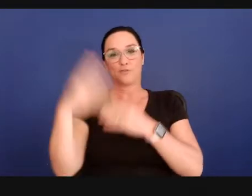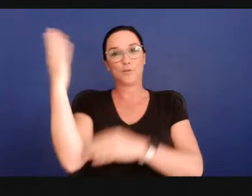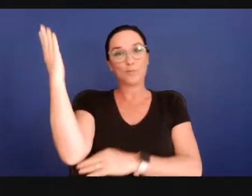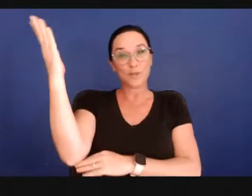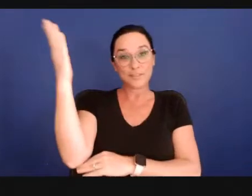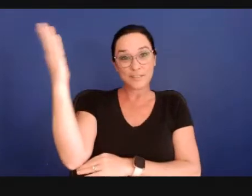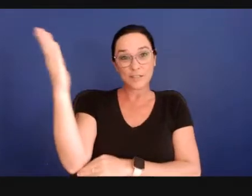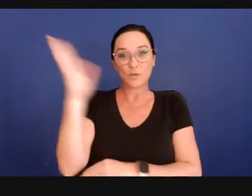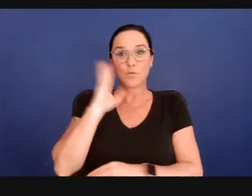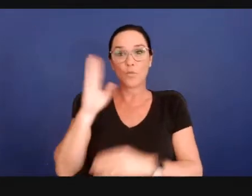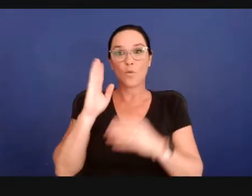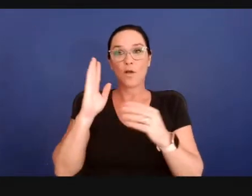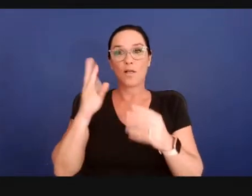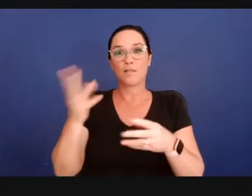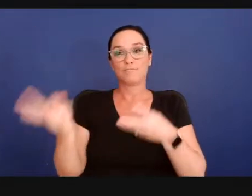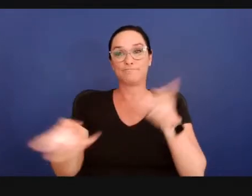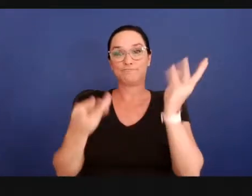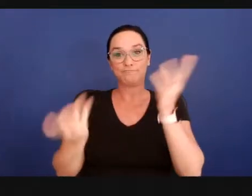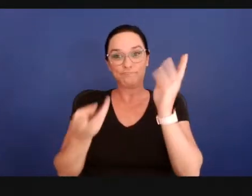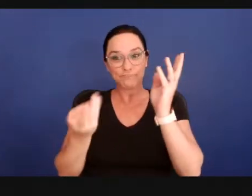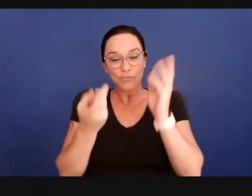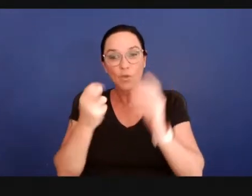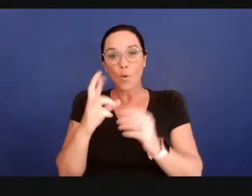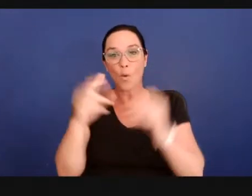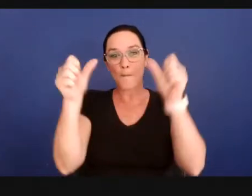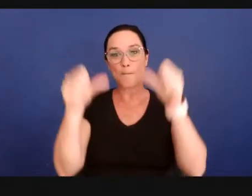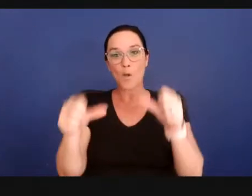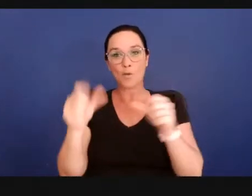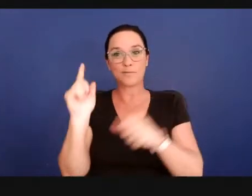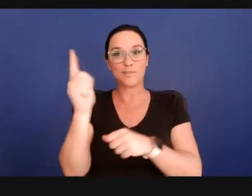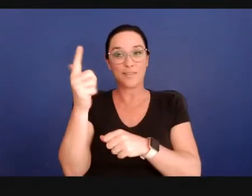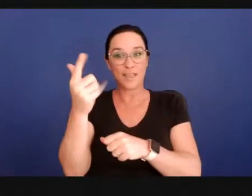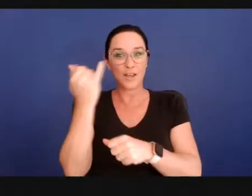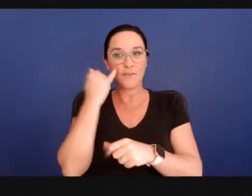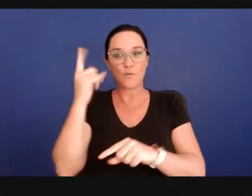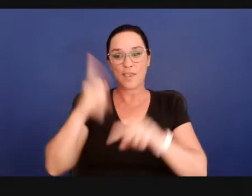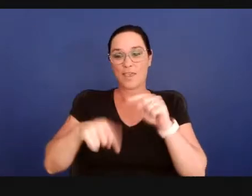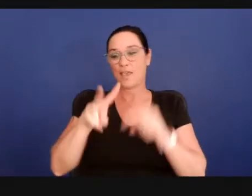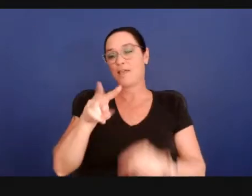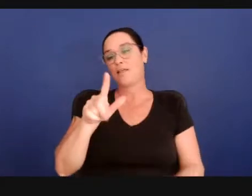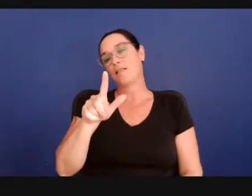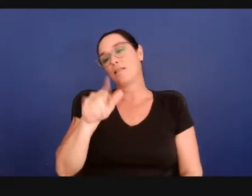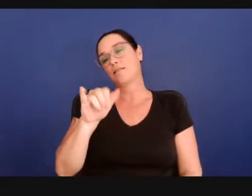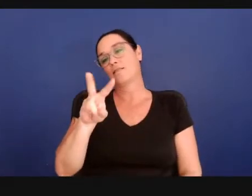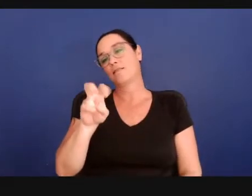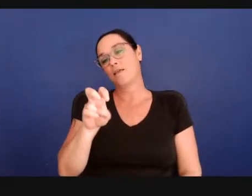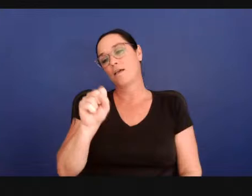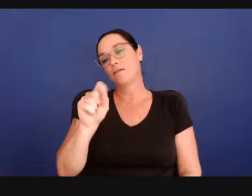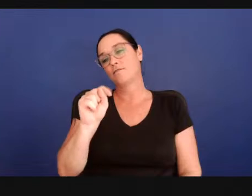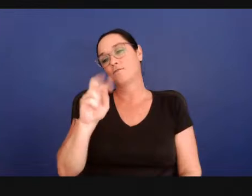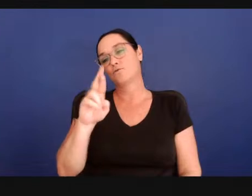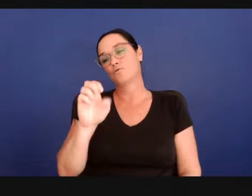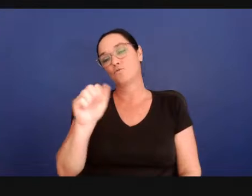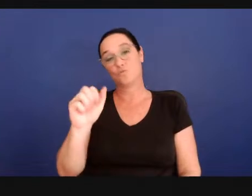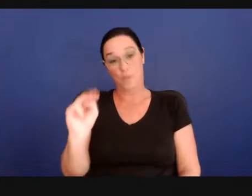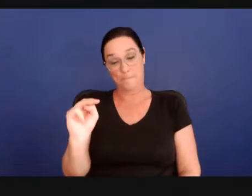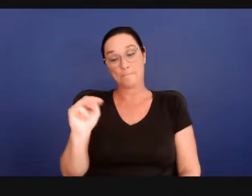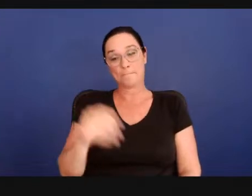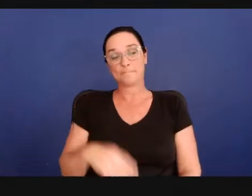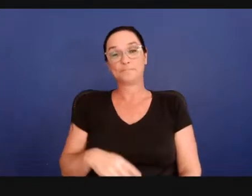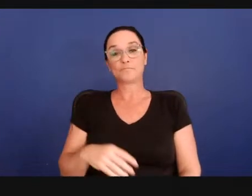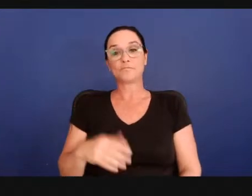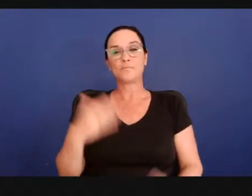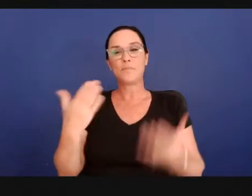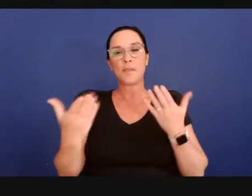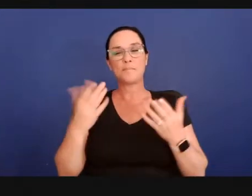live streaming or posting after the fact if we can't live stream coming up this month. And so we will probably adjust our live